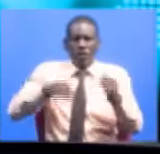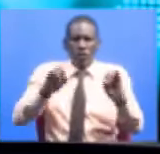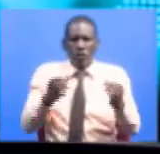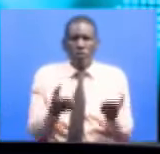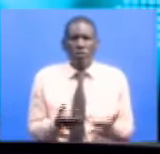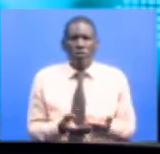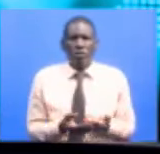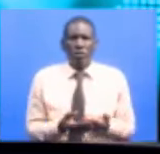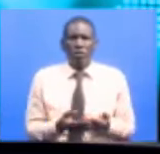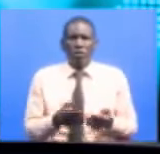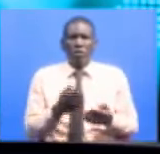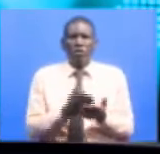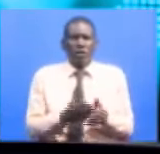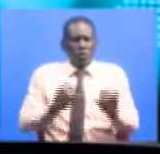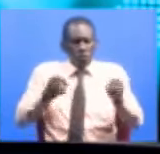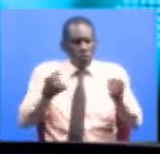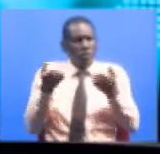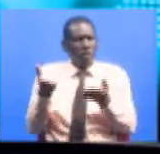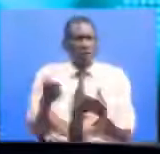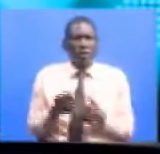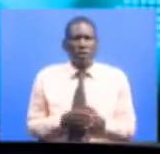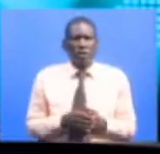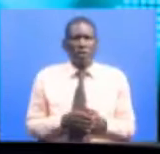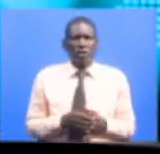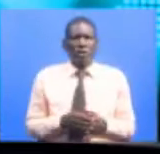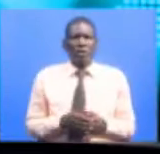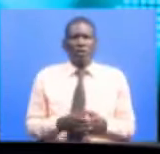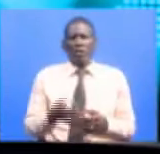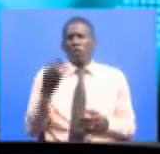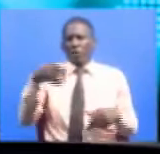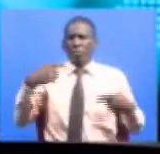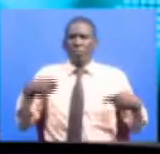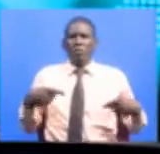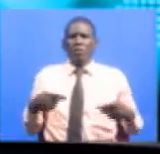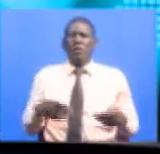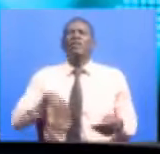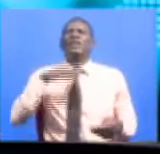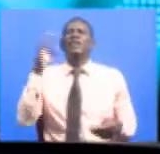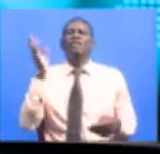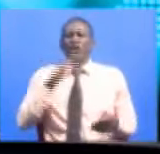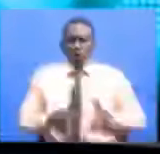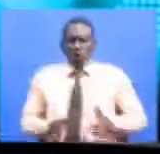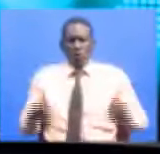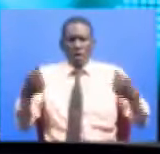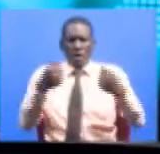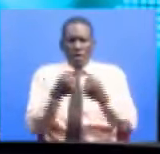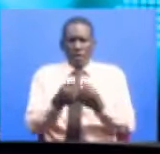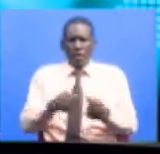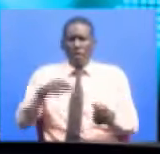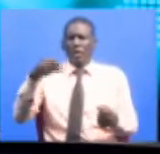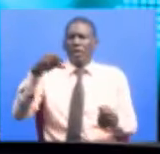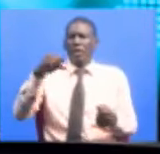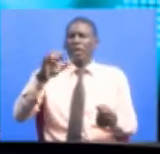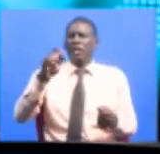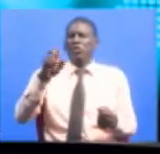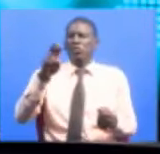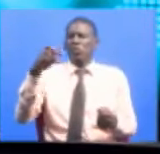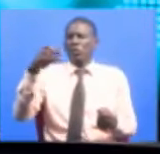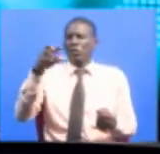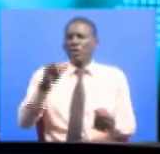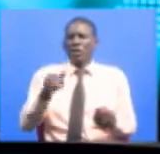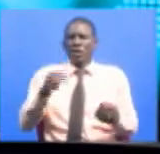Some disturbing breaking news. Just in, three peoples have died in a road accident along the Gitugu-Murang’a road in